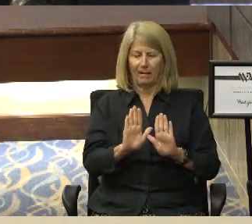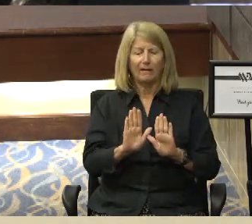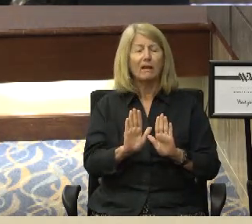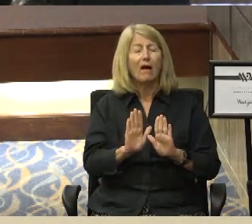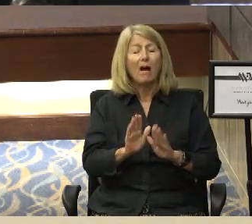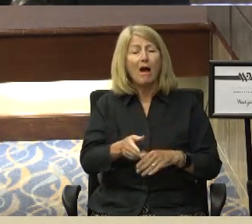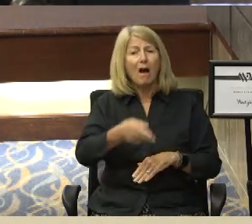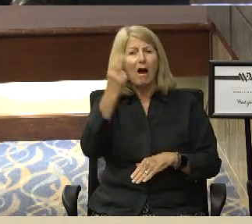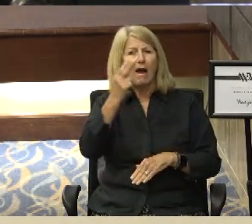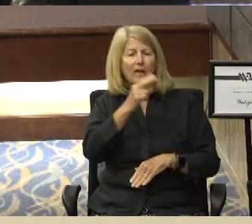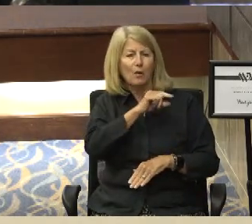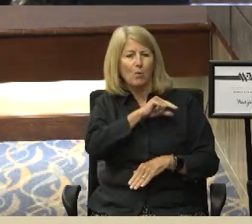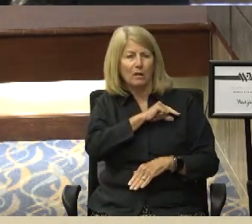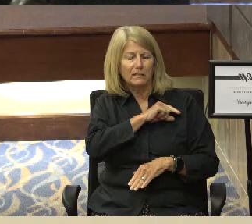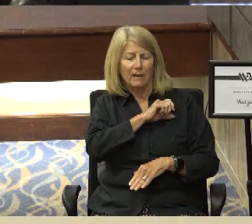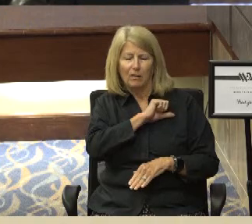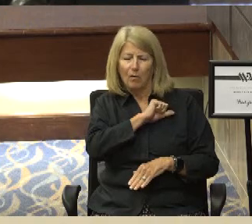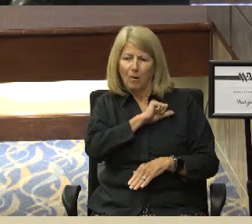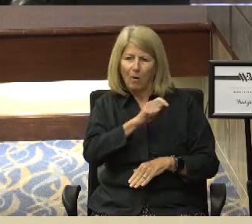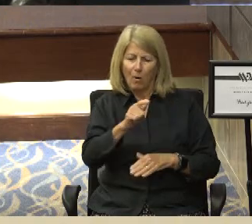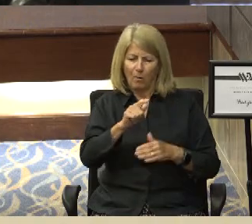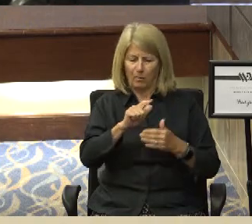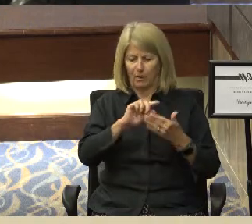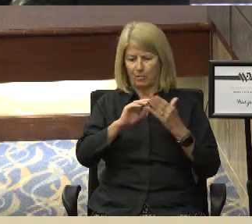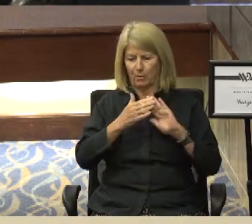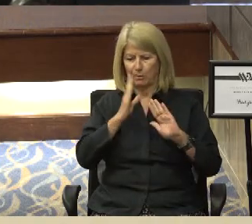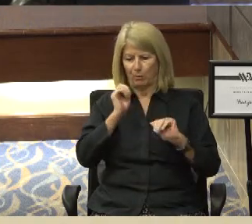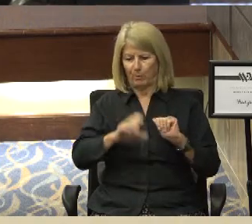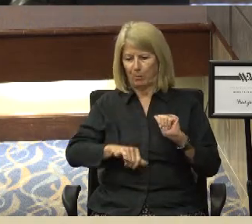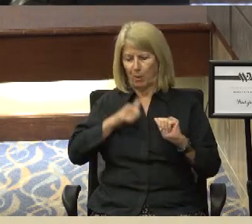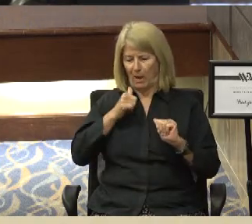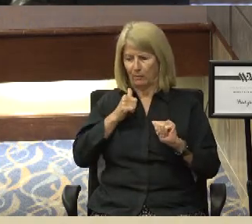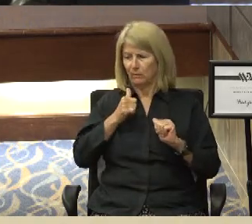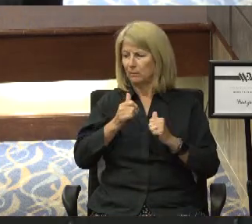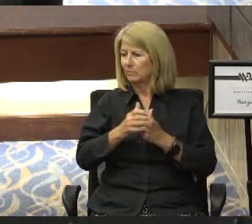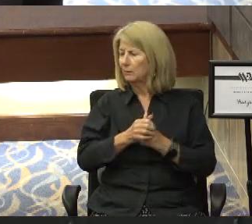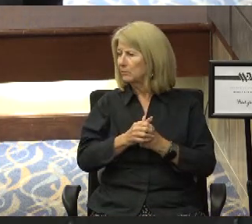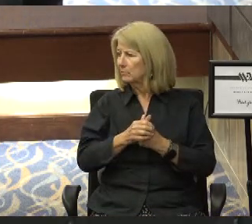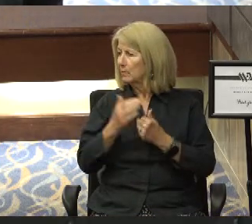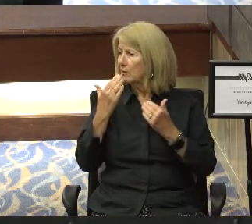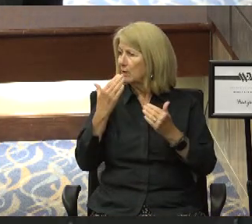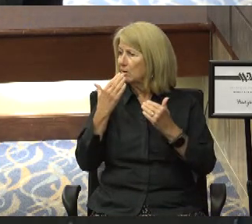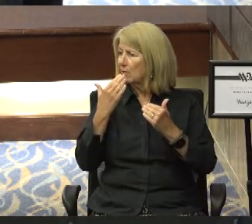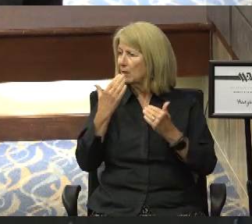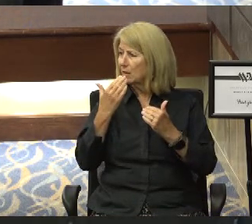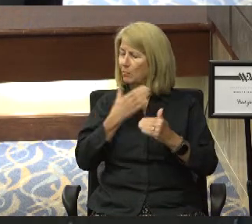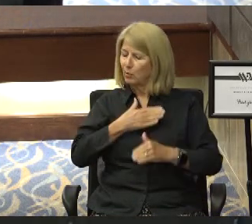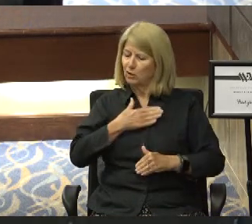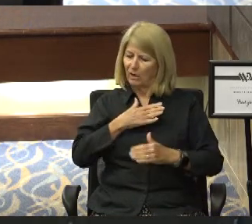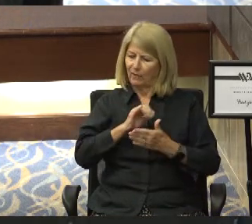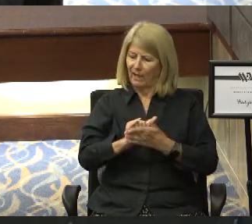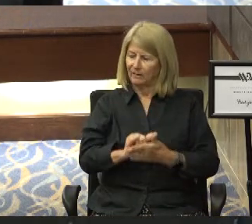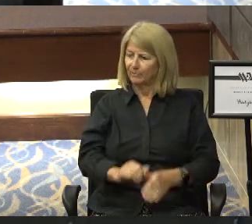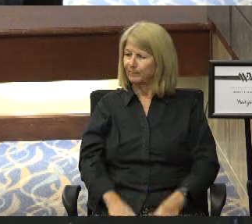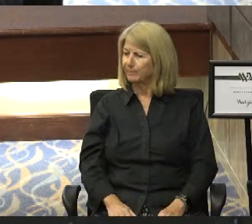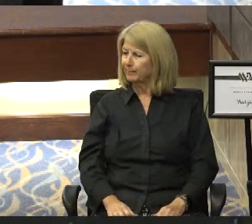entire community is going to be thrilled about. Thank you. Thanks, guys. We do as well. Appreciate it.